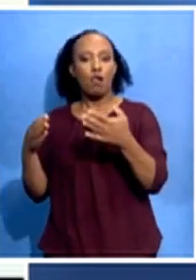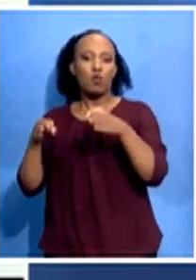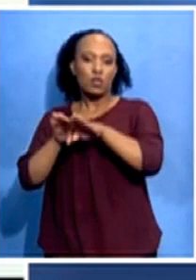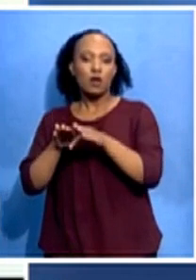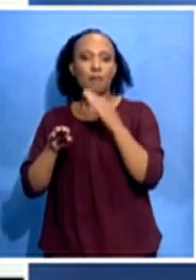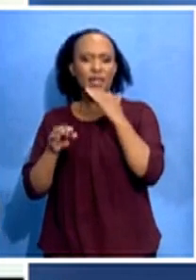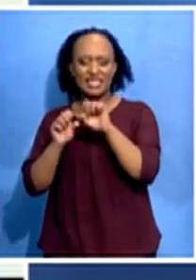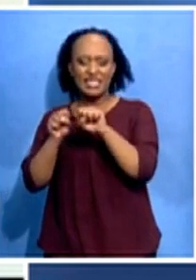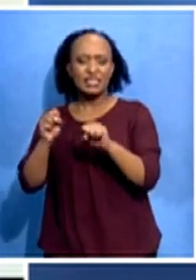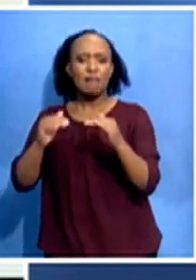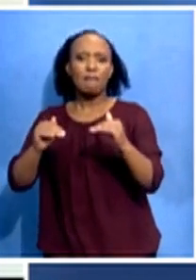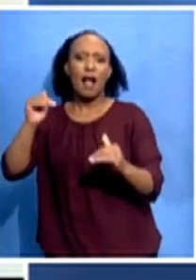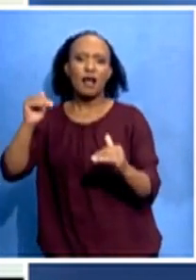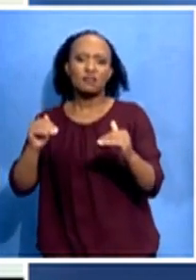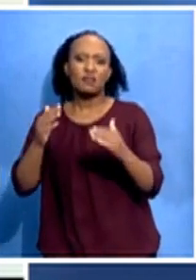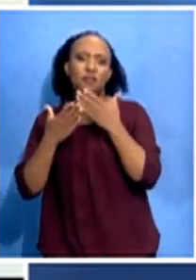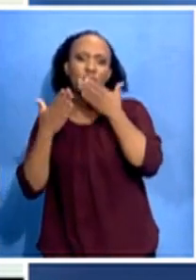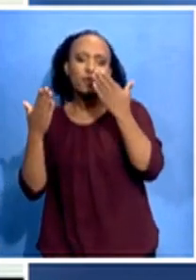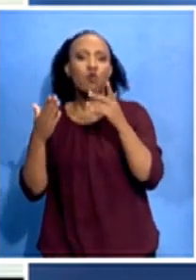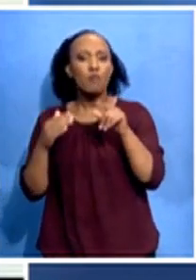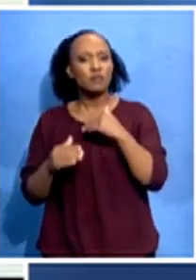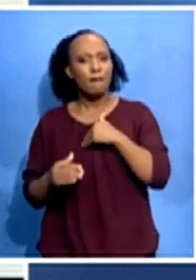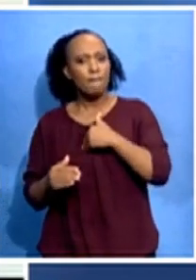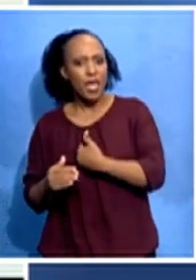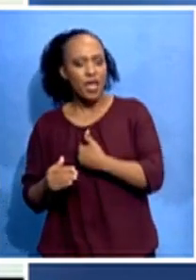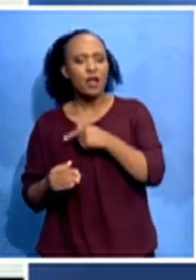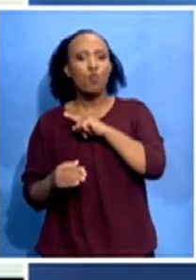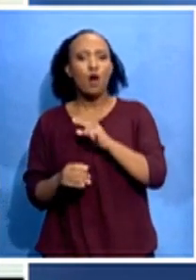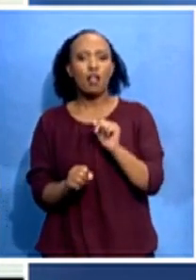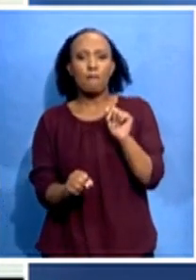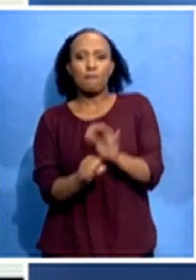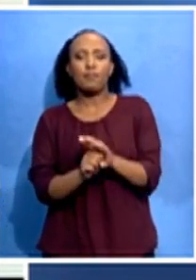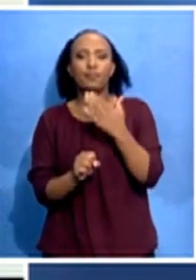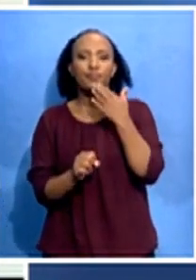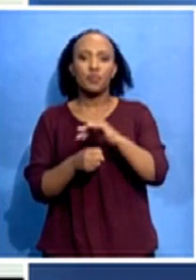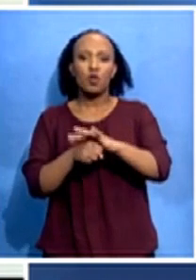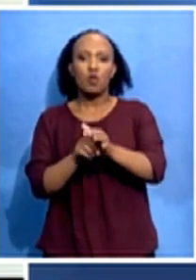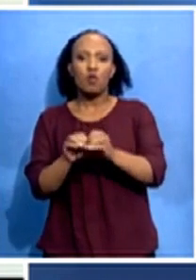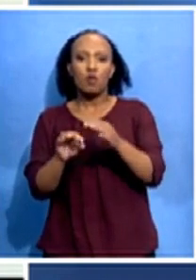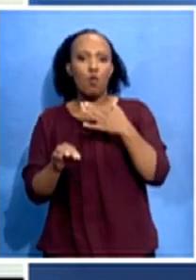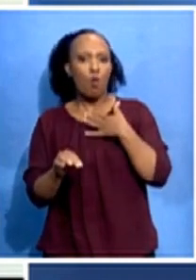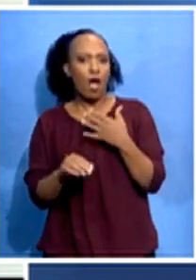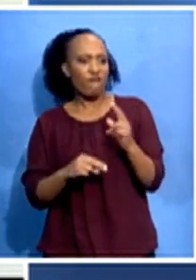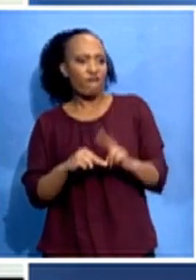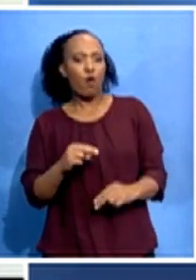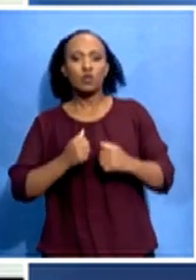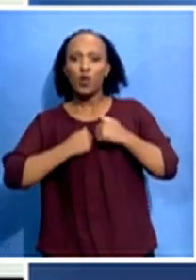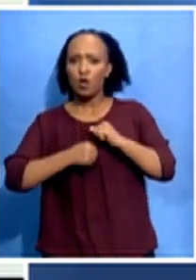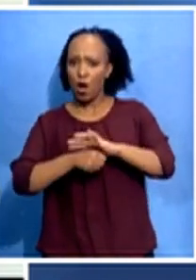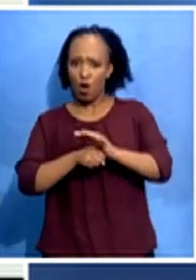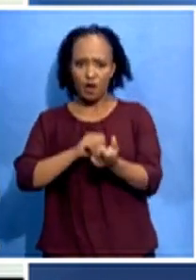pain of a pandemic that came, and we were not the cause of the pandemic. So I think that is something that needs to